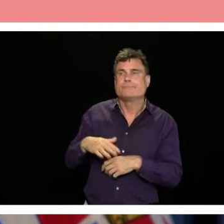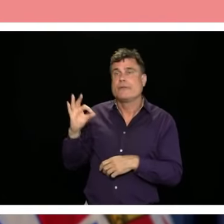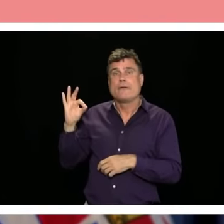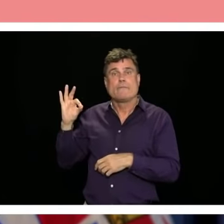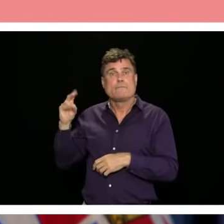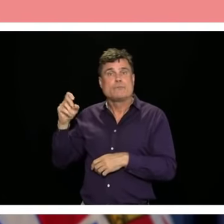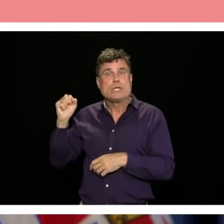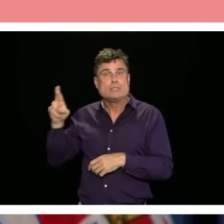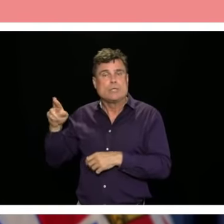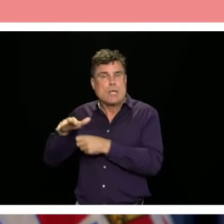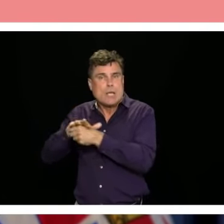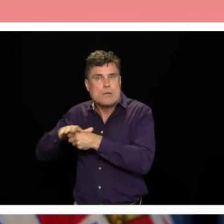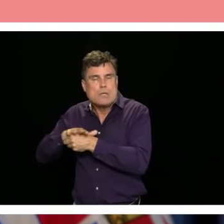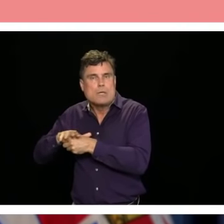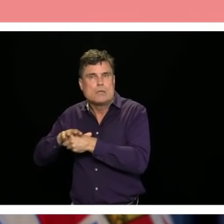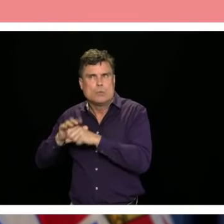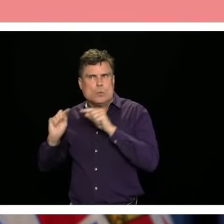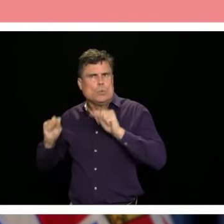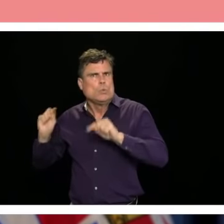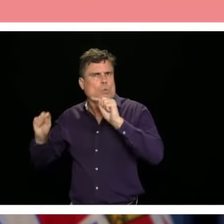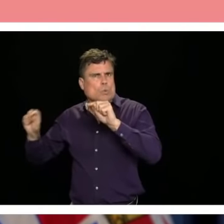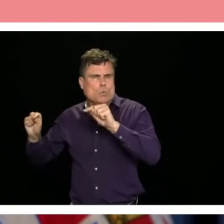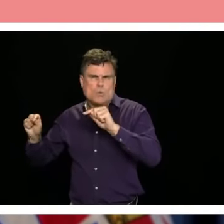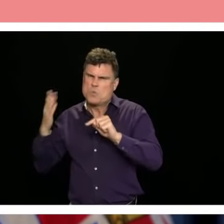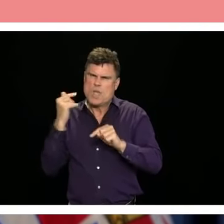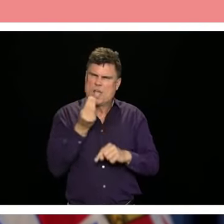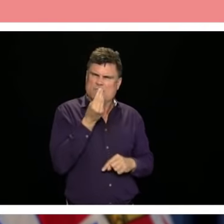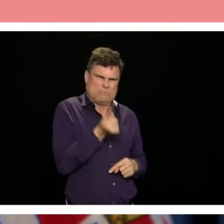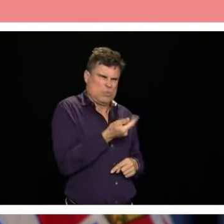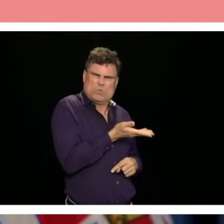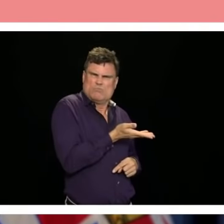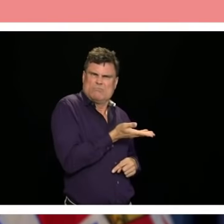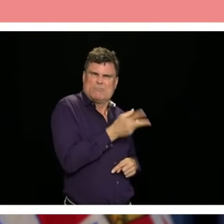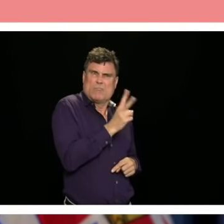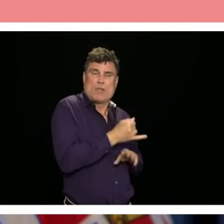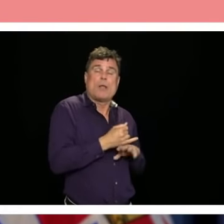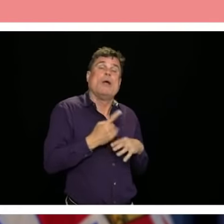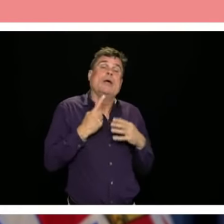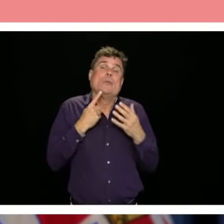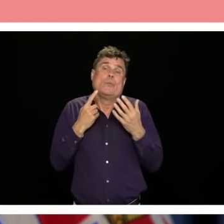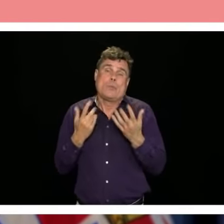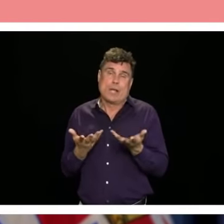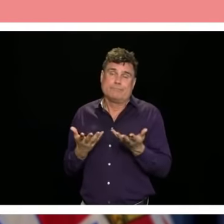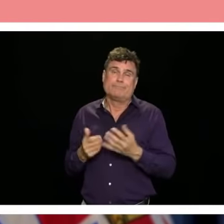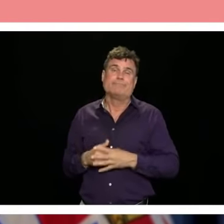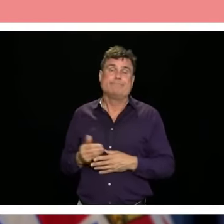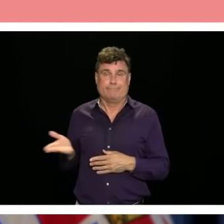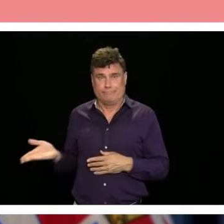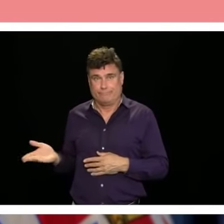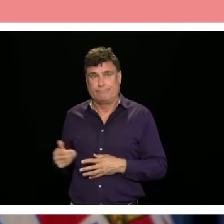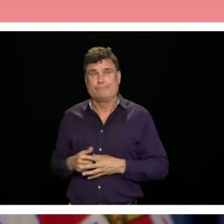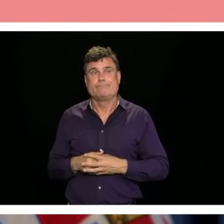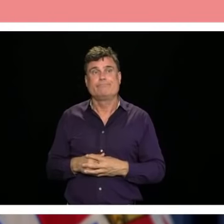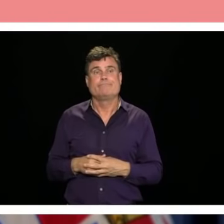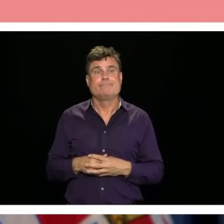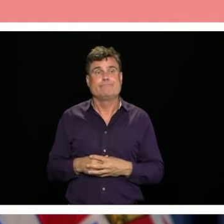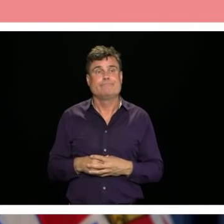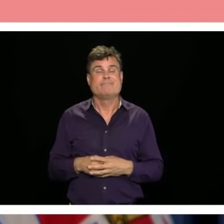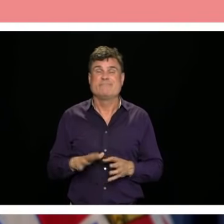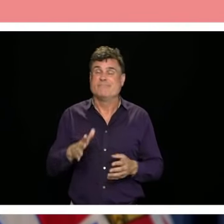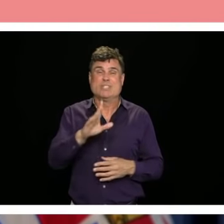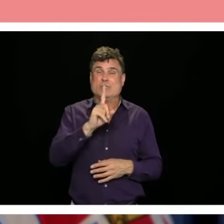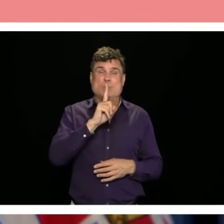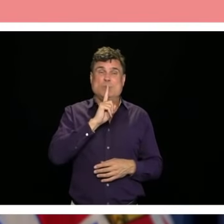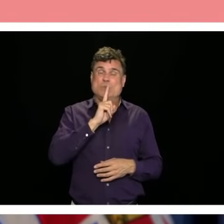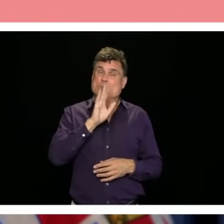the geographical breakdown presented today, do you have an opinion on how Victoria and Southern Vancouver Island appear to have